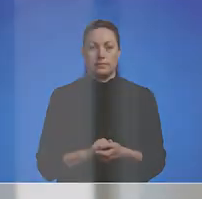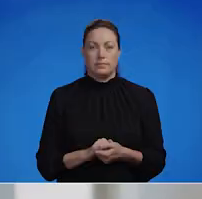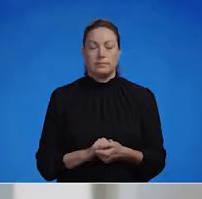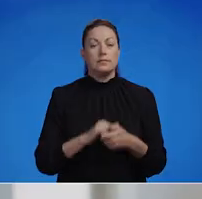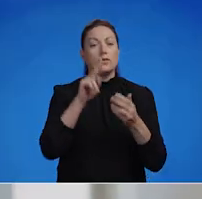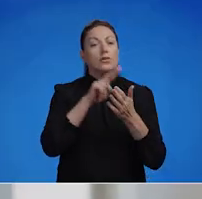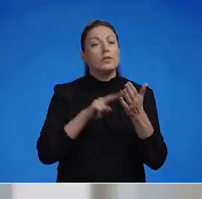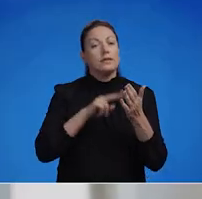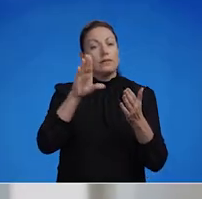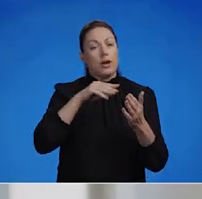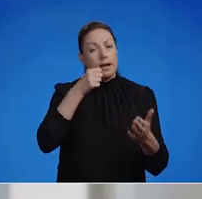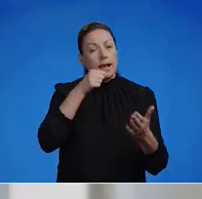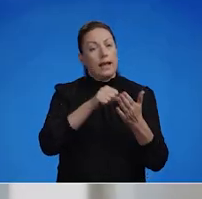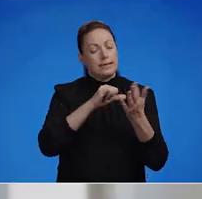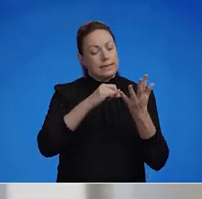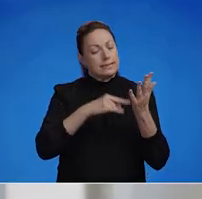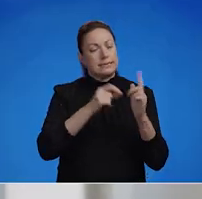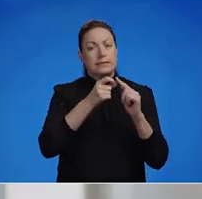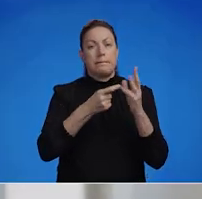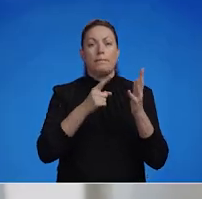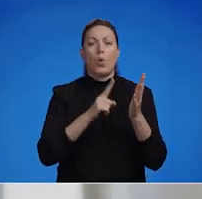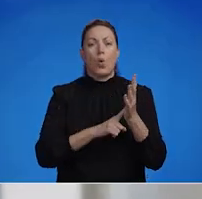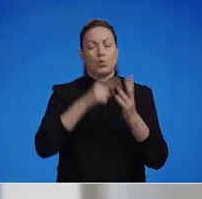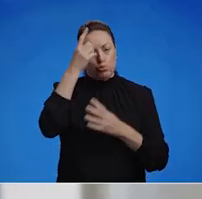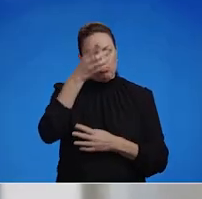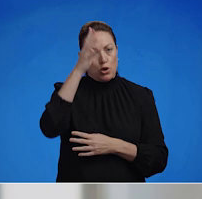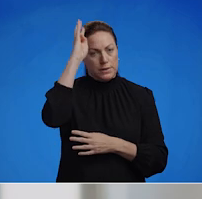Reading from the letter of St. Paul to the Romans.